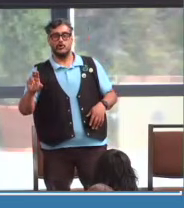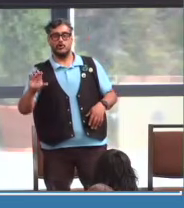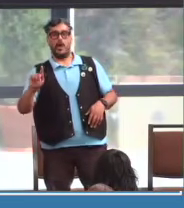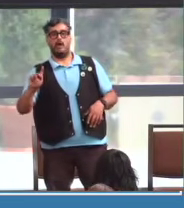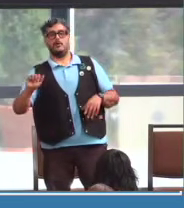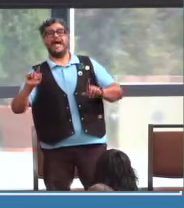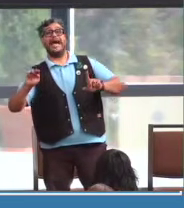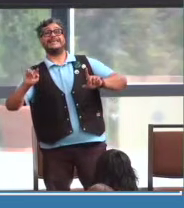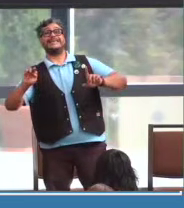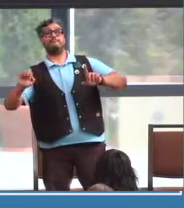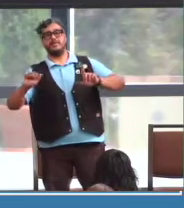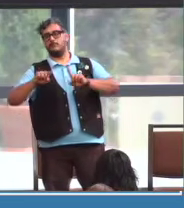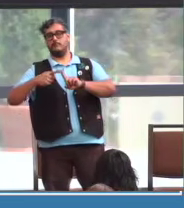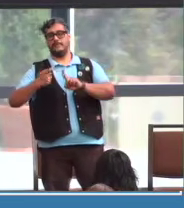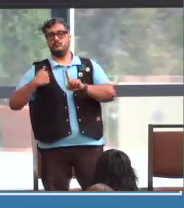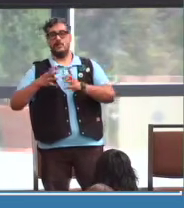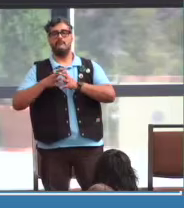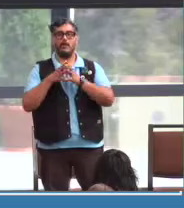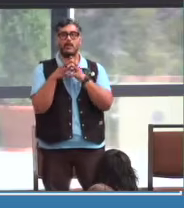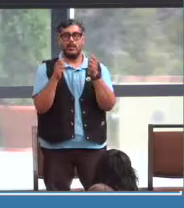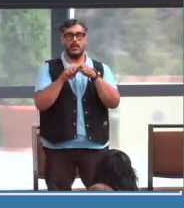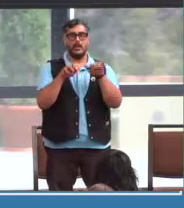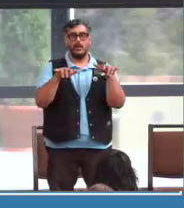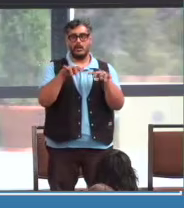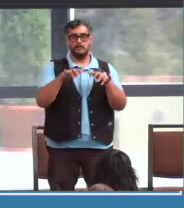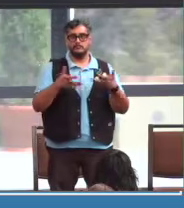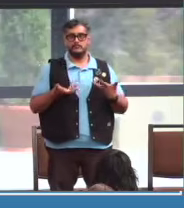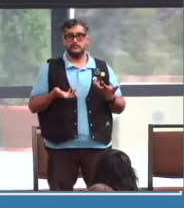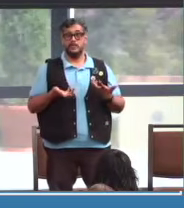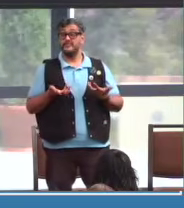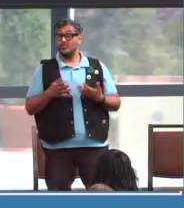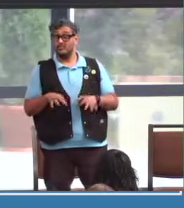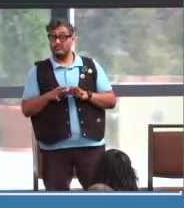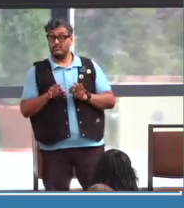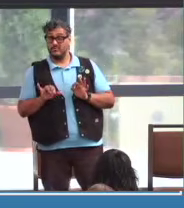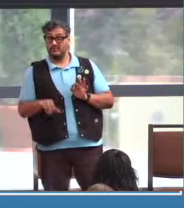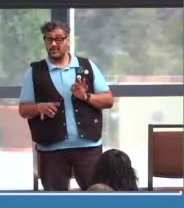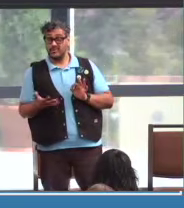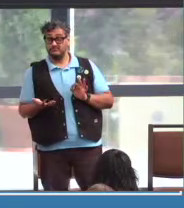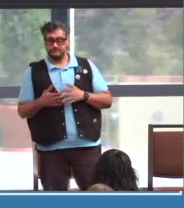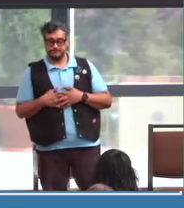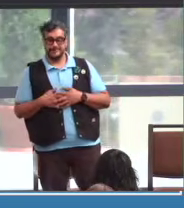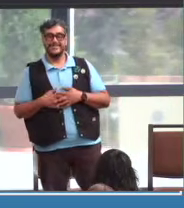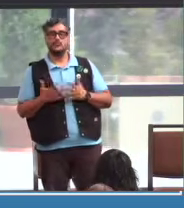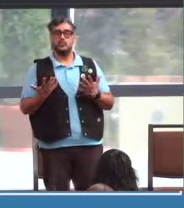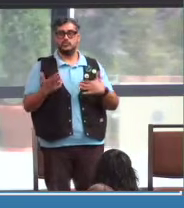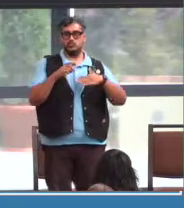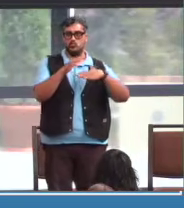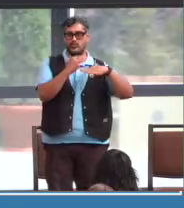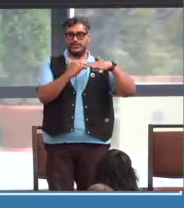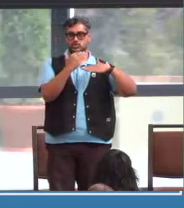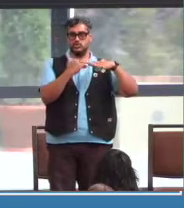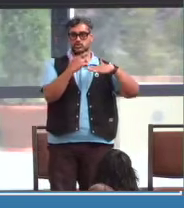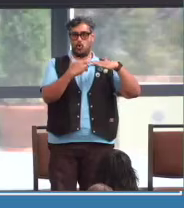hypergammaglobulinemia, where you have multiple gamma globulins or antibodies. What's important about the light chain is the ratio. So if the ratio